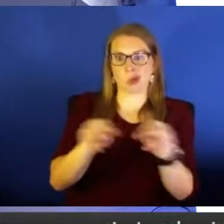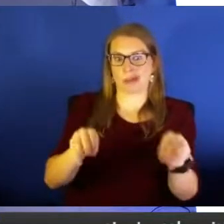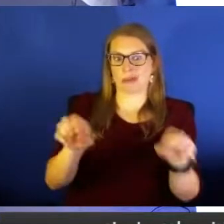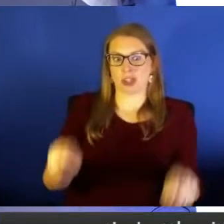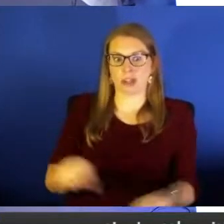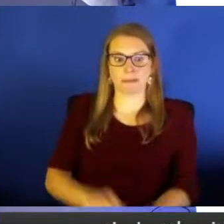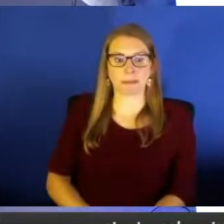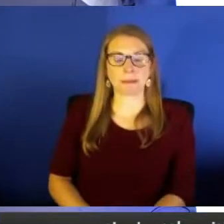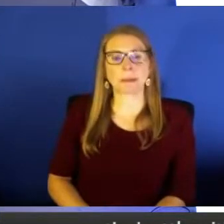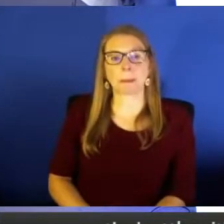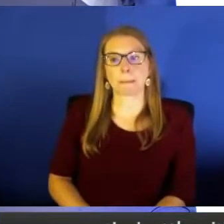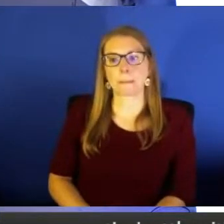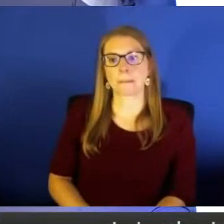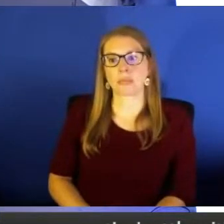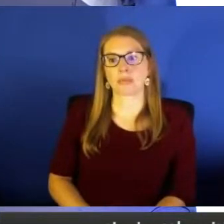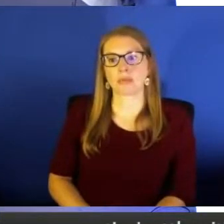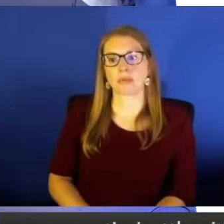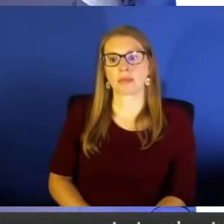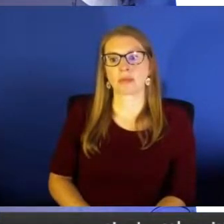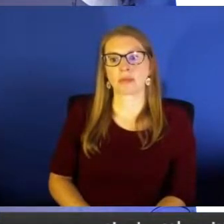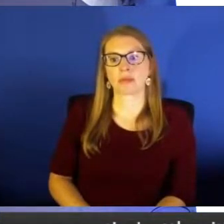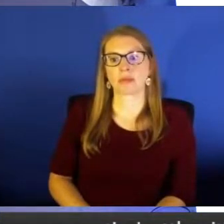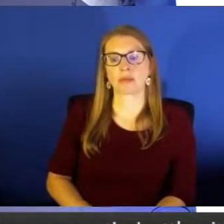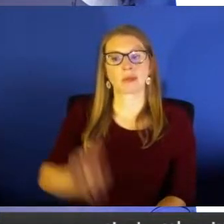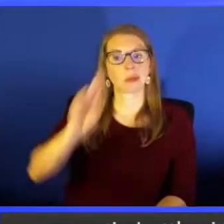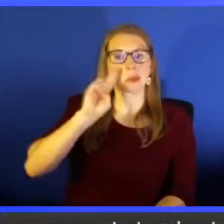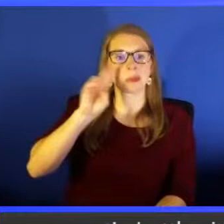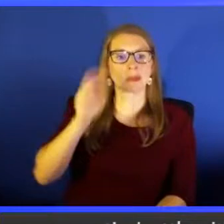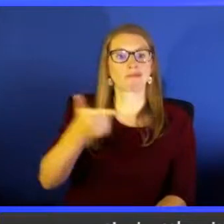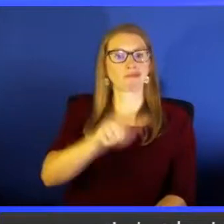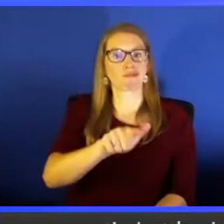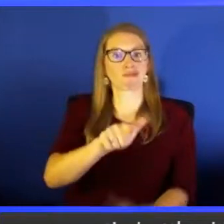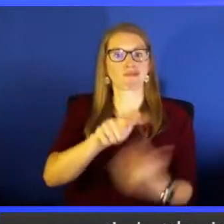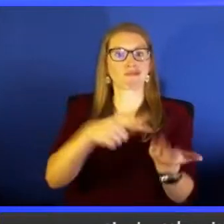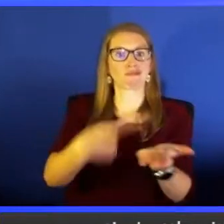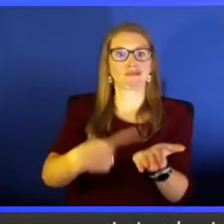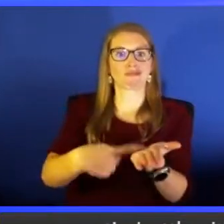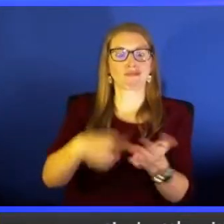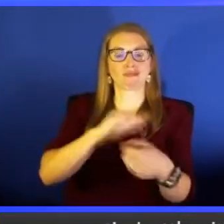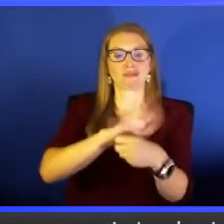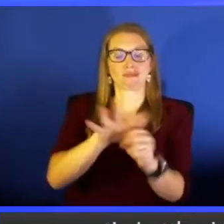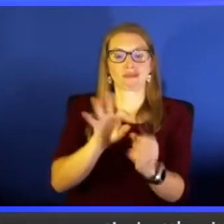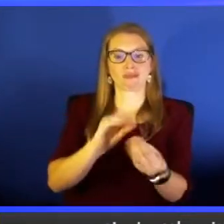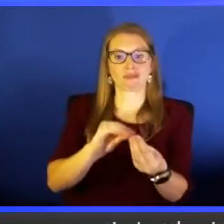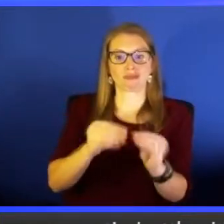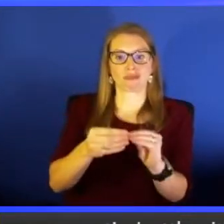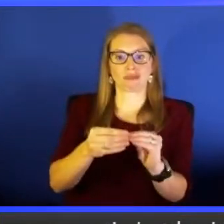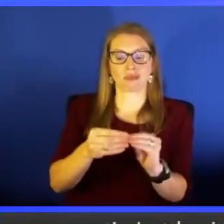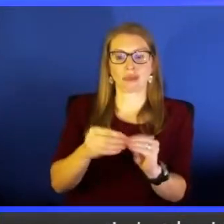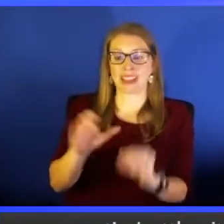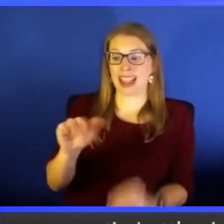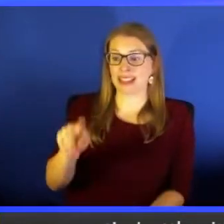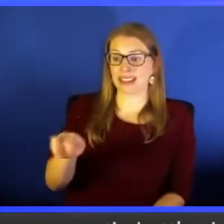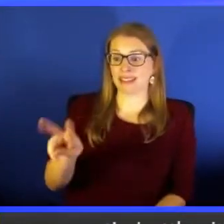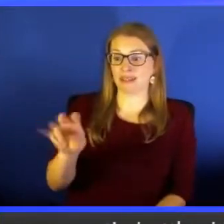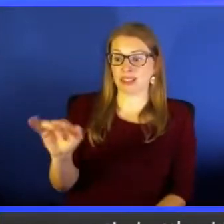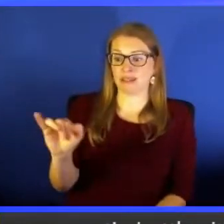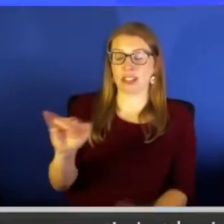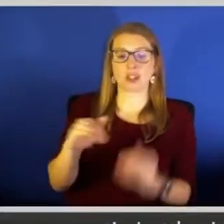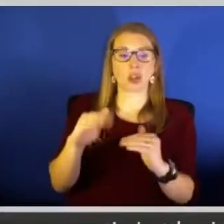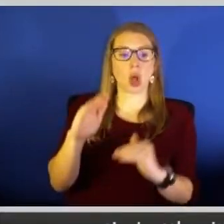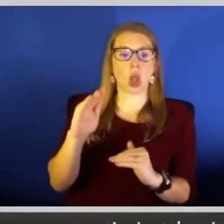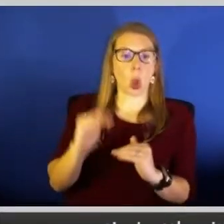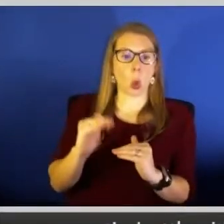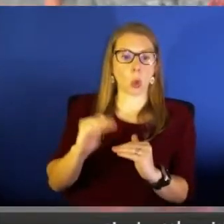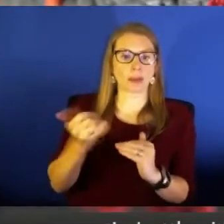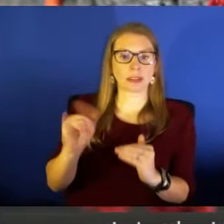as our COVID numbers as we head into the summer? Yeah, COVID numbers, active infections in the hospital are still pretty low. We have